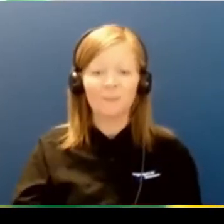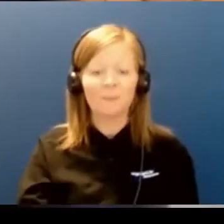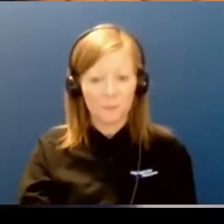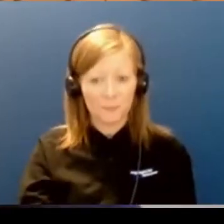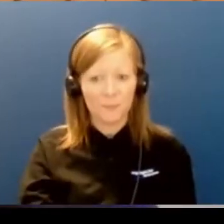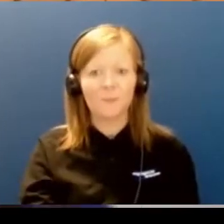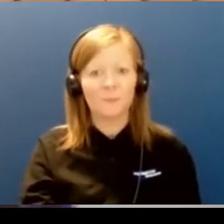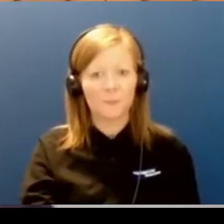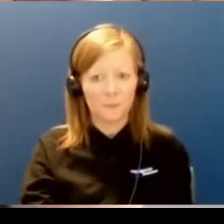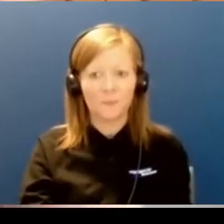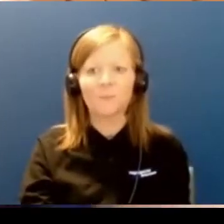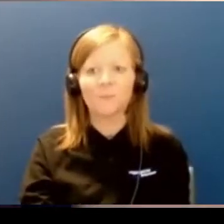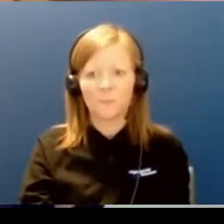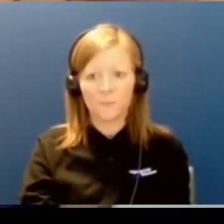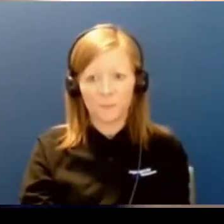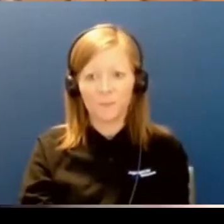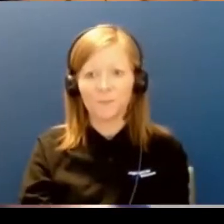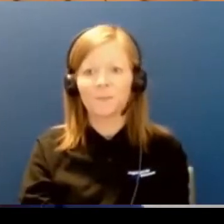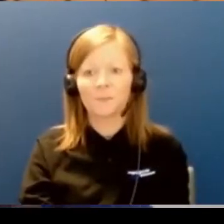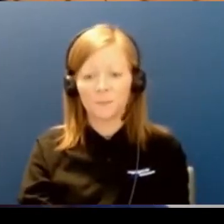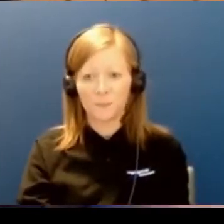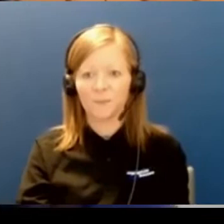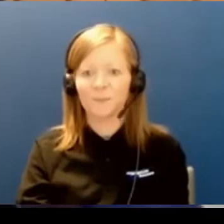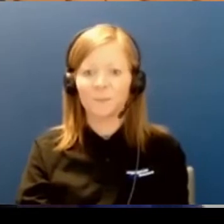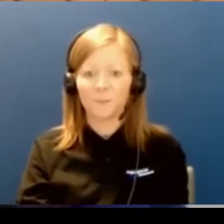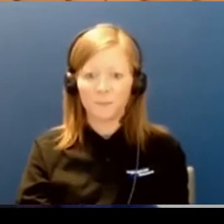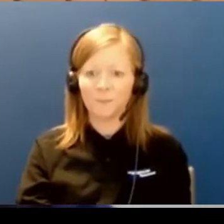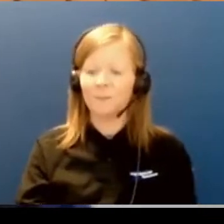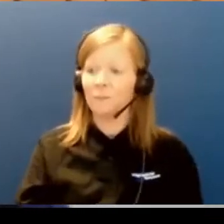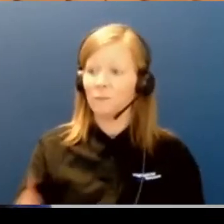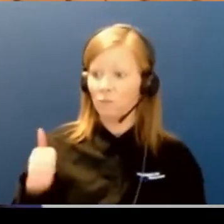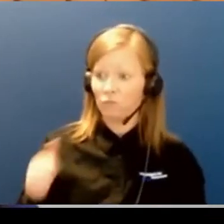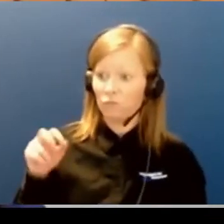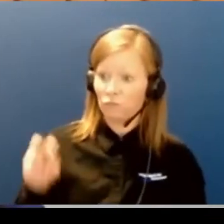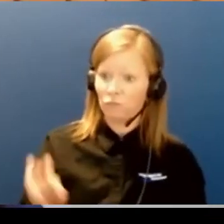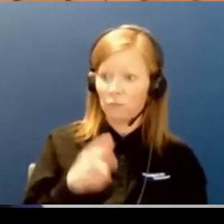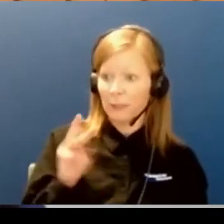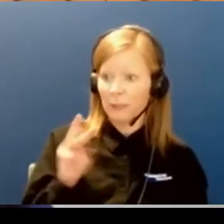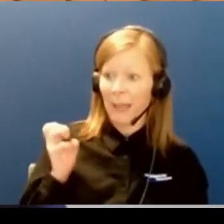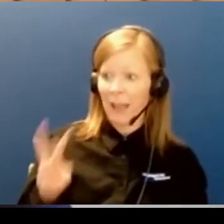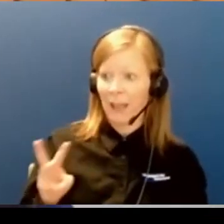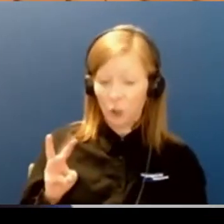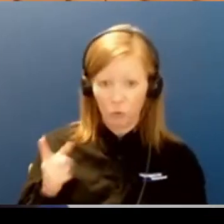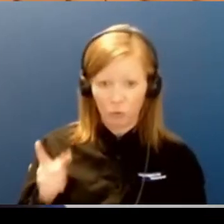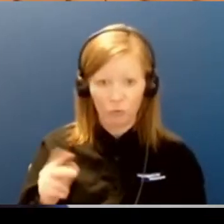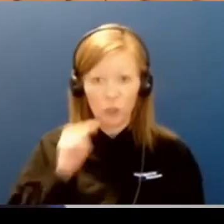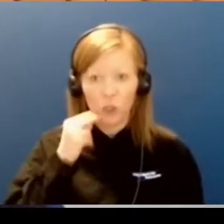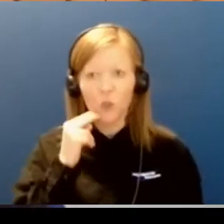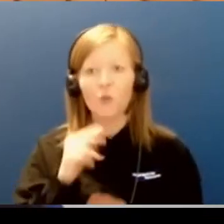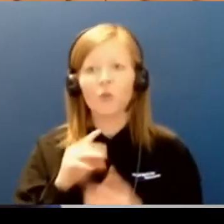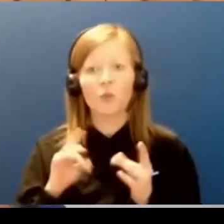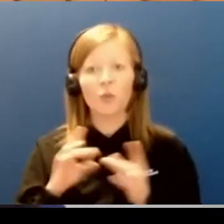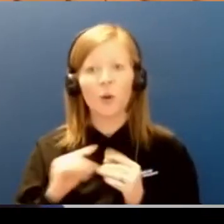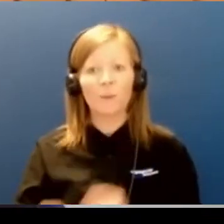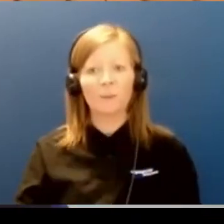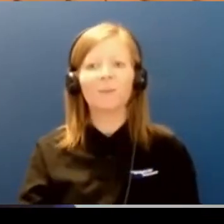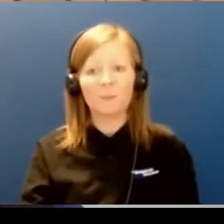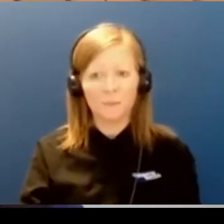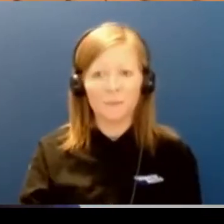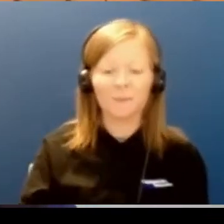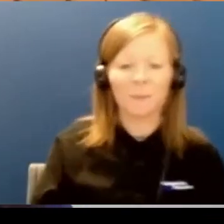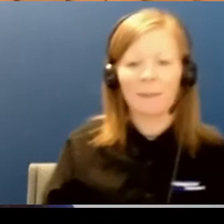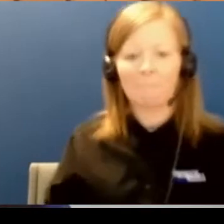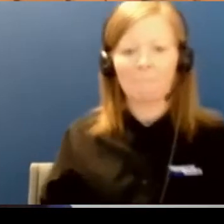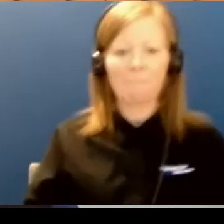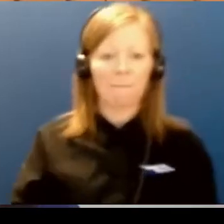Sorry, that was a great movement over to Matthew if he wants to talk to us about nutrition, especially in this age group. And then it looks like we